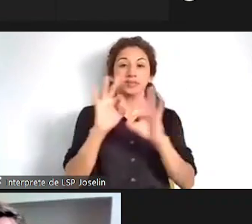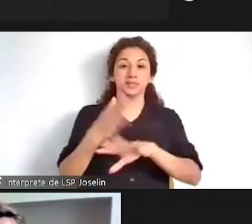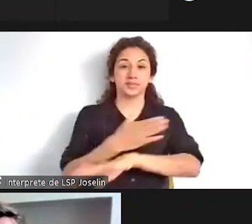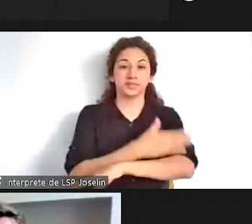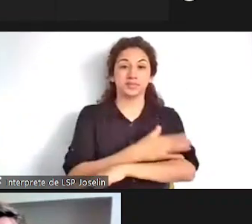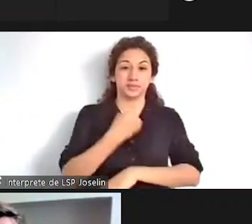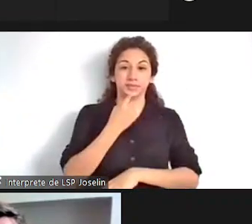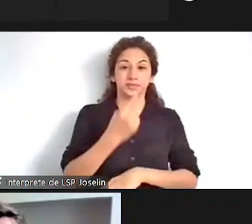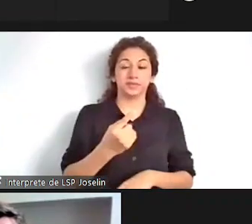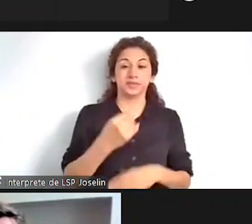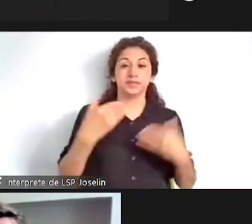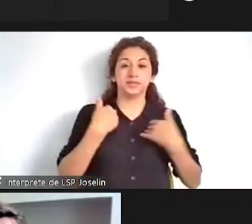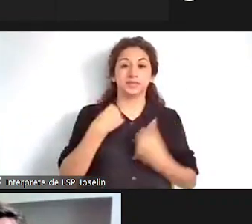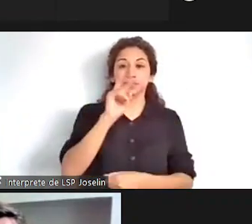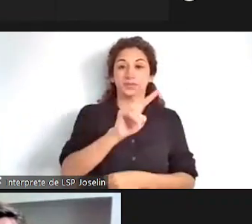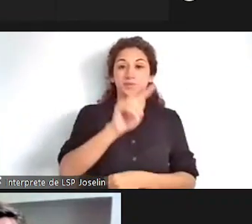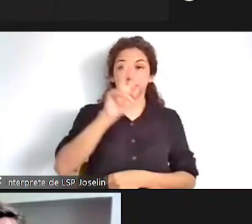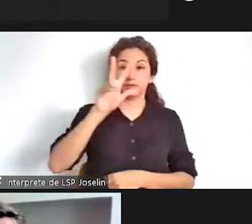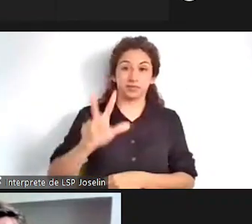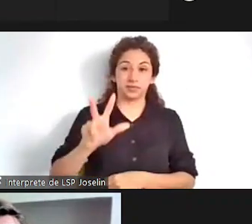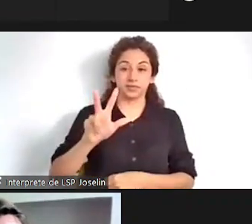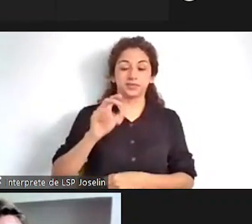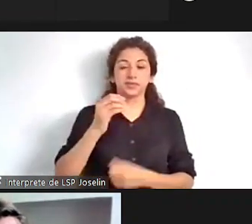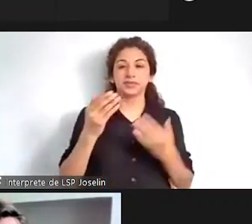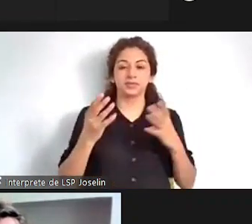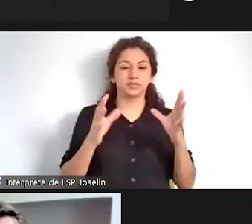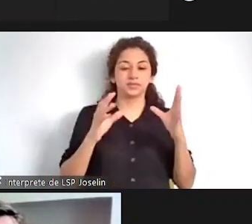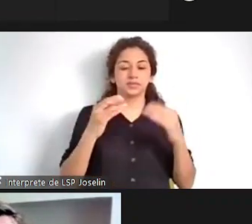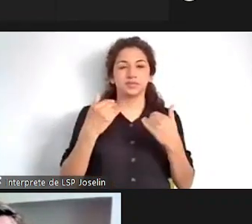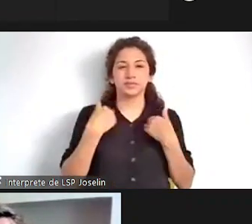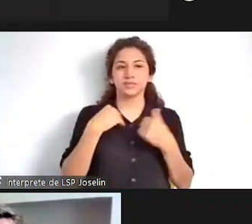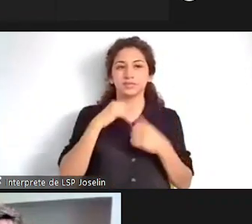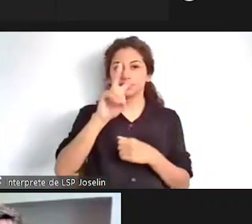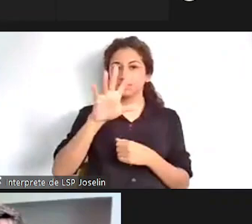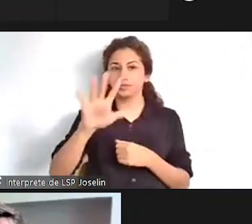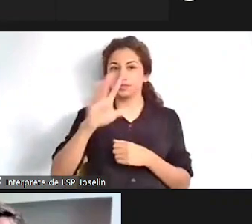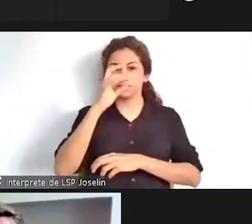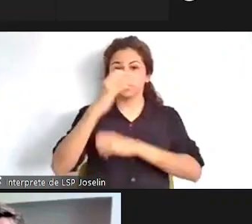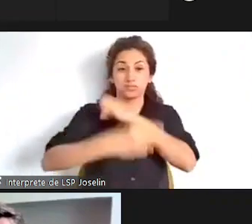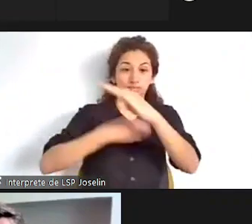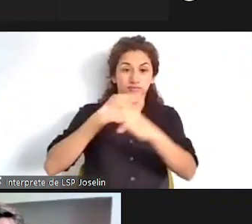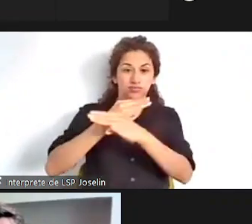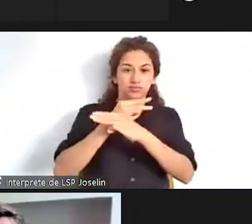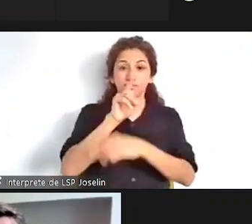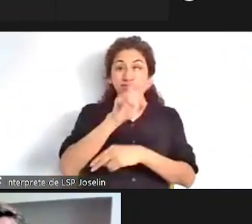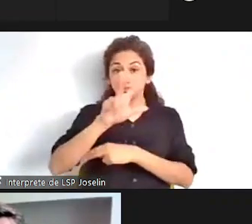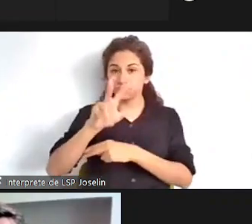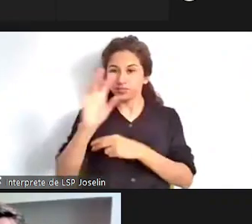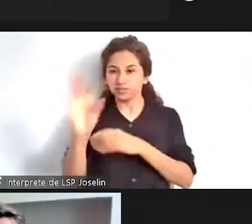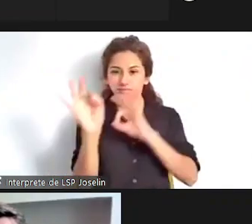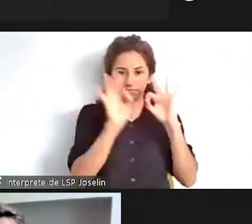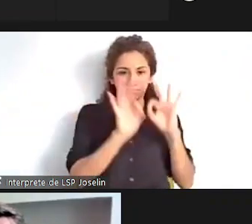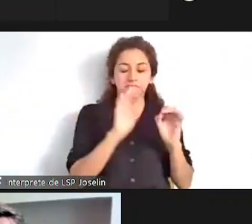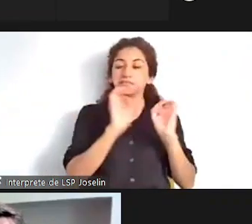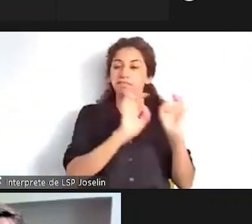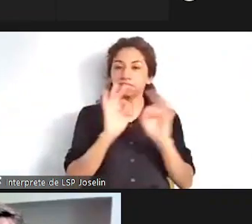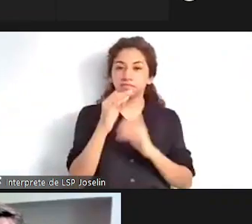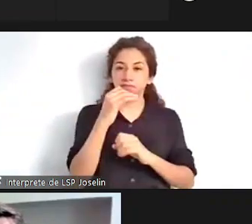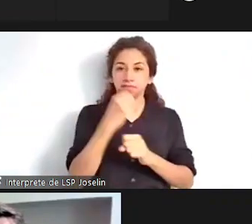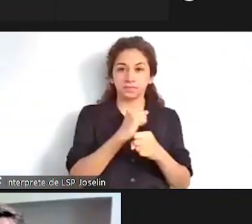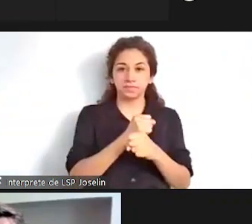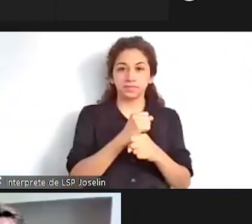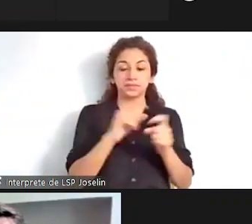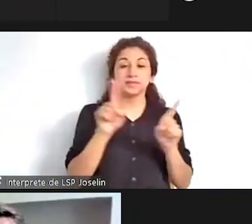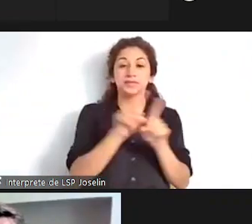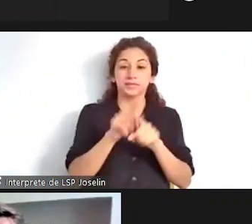i mentioned before we have 23 of the 25 countries in the world that have a plan that adhere to